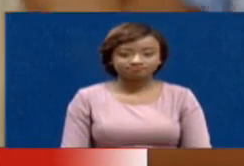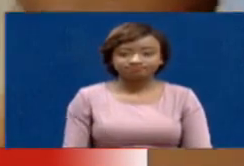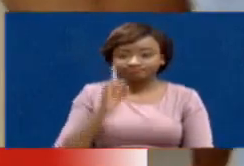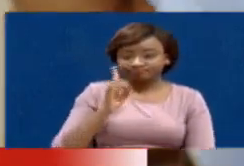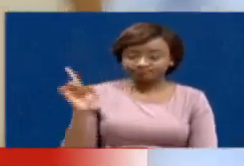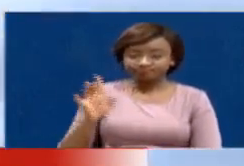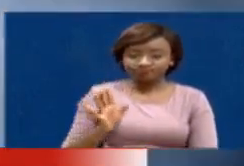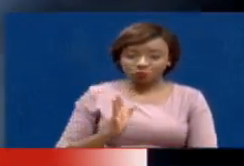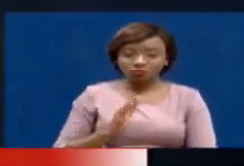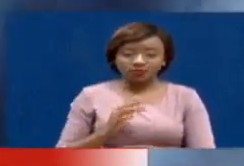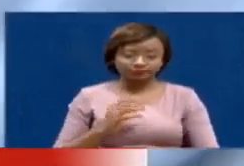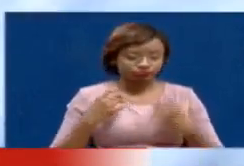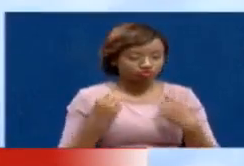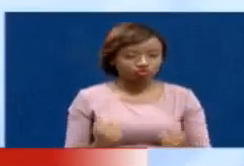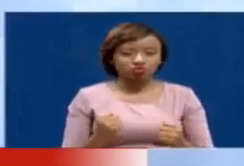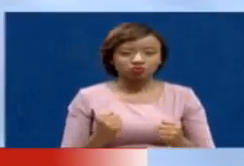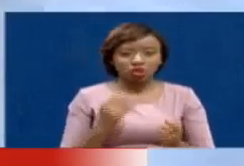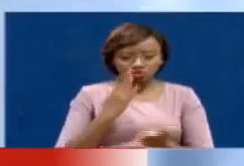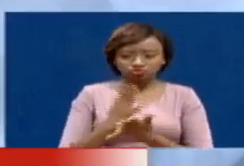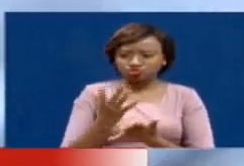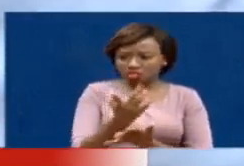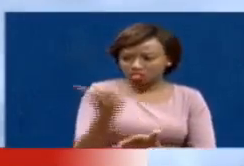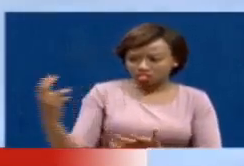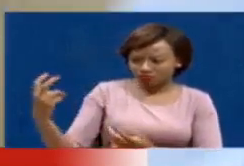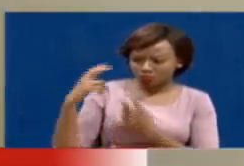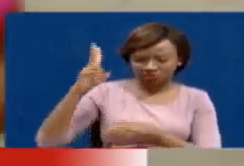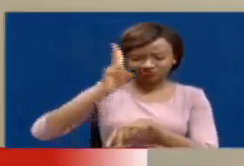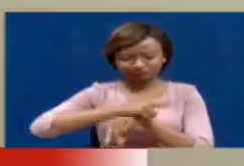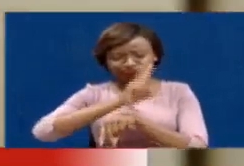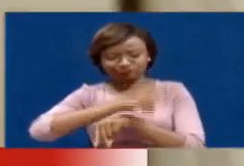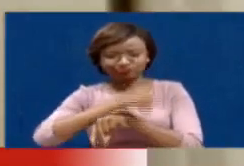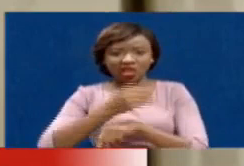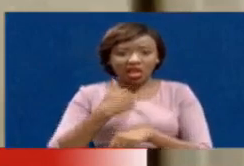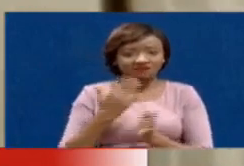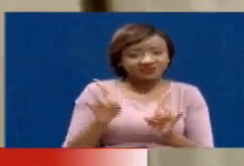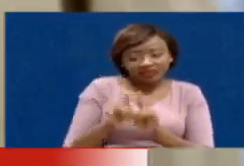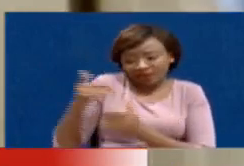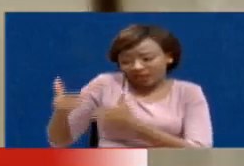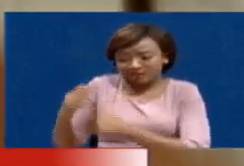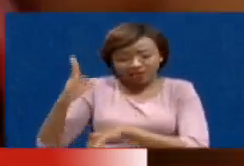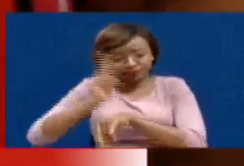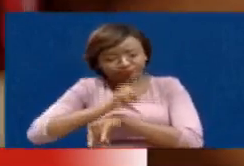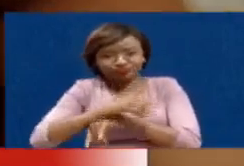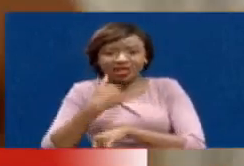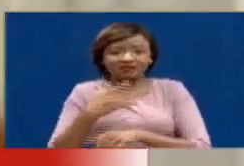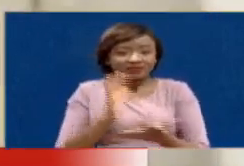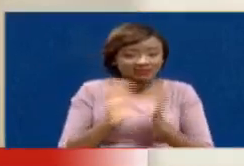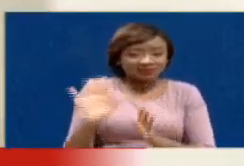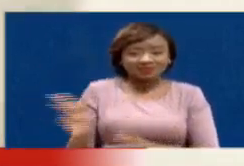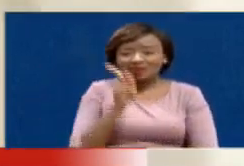to be strong. She has faced a lot of stigma raising her sons, sometimes even from her neighbors. Sometimes there is a screaming.